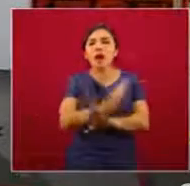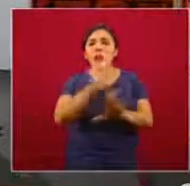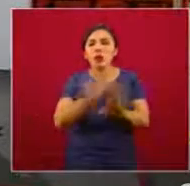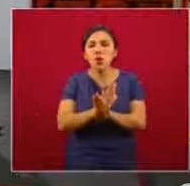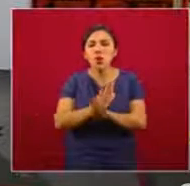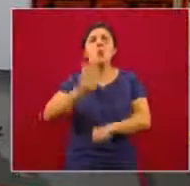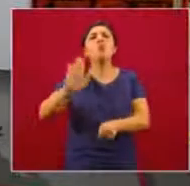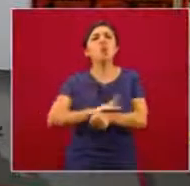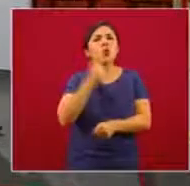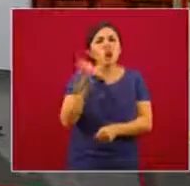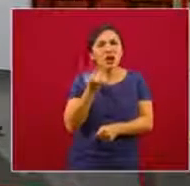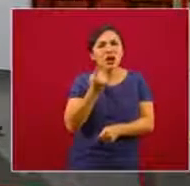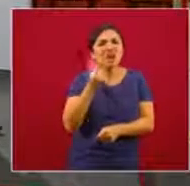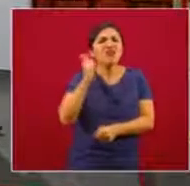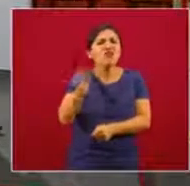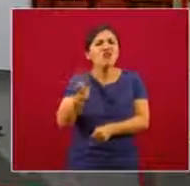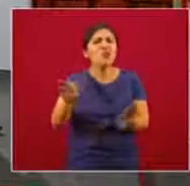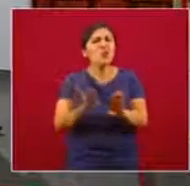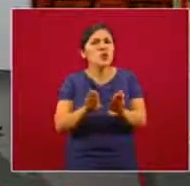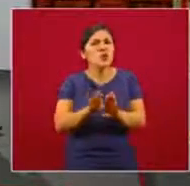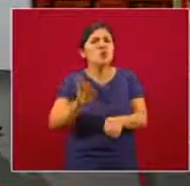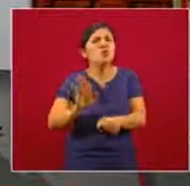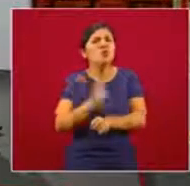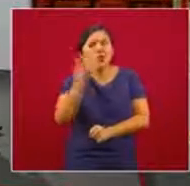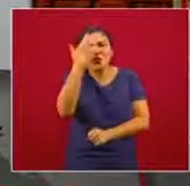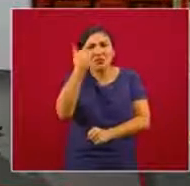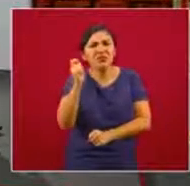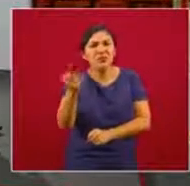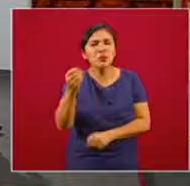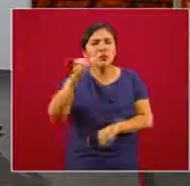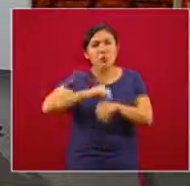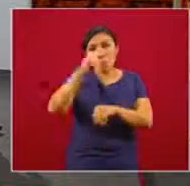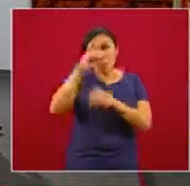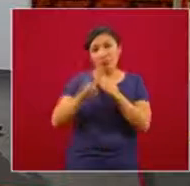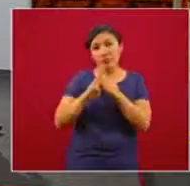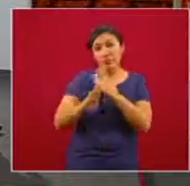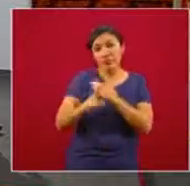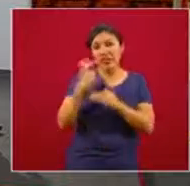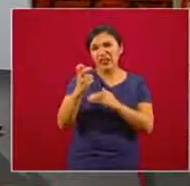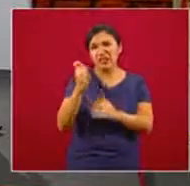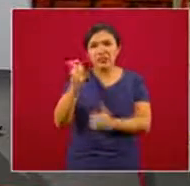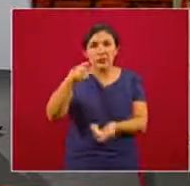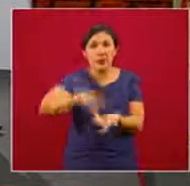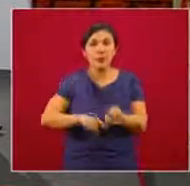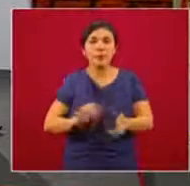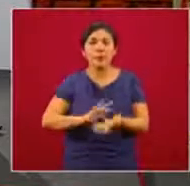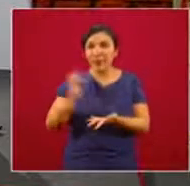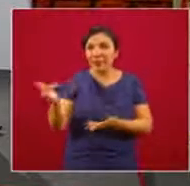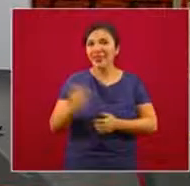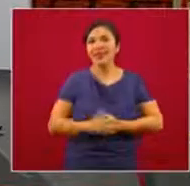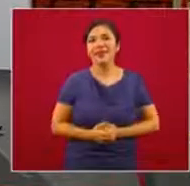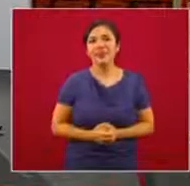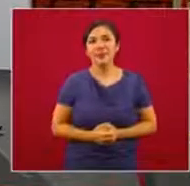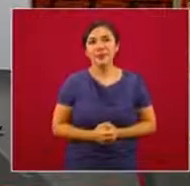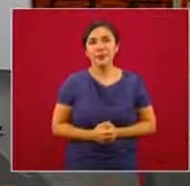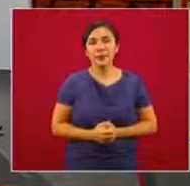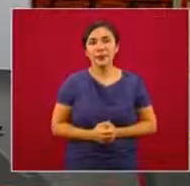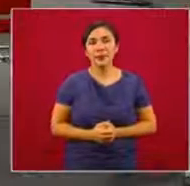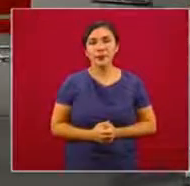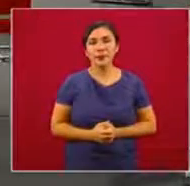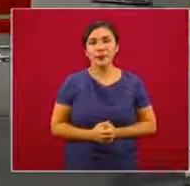of the changes that we are going to develop and the reasons why we have